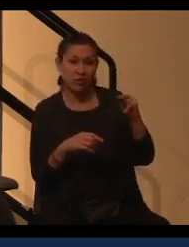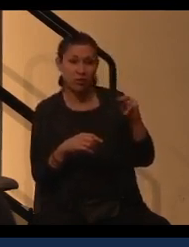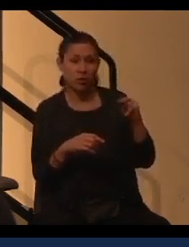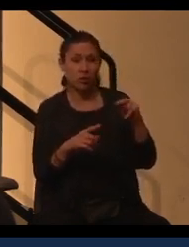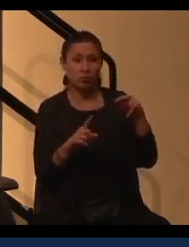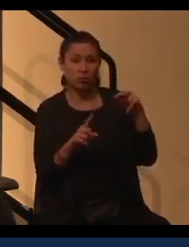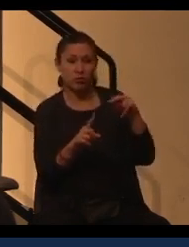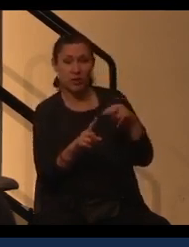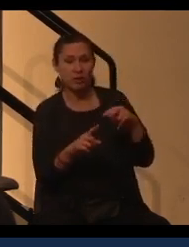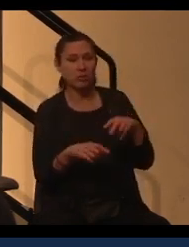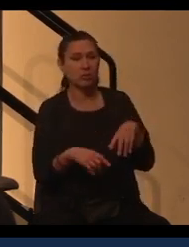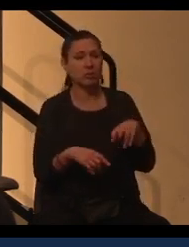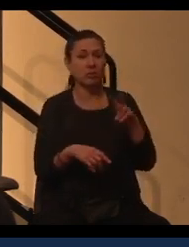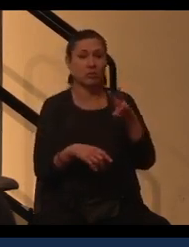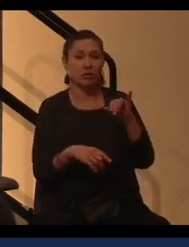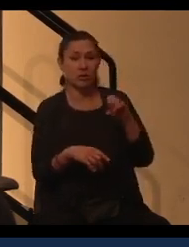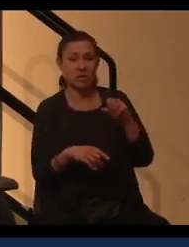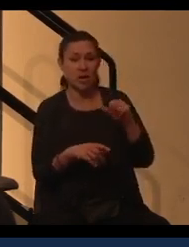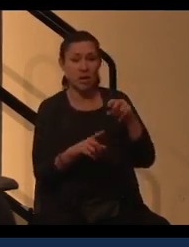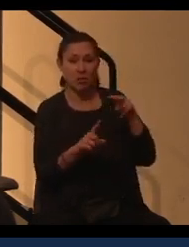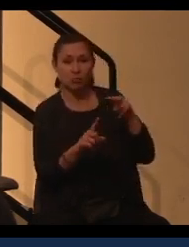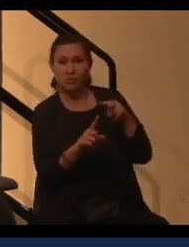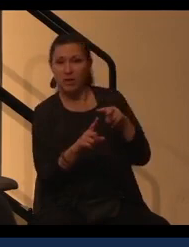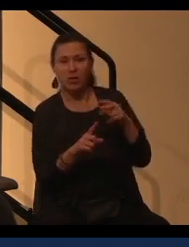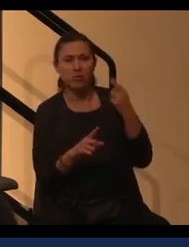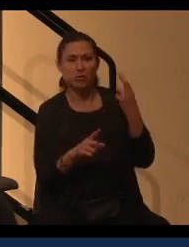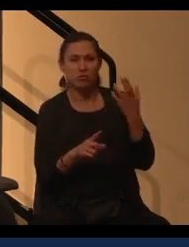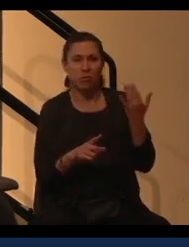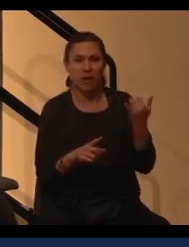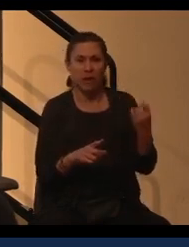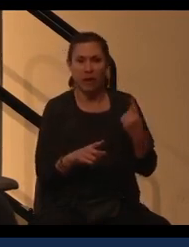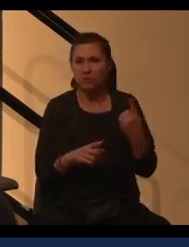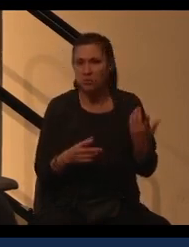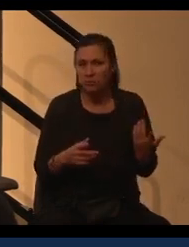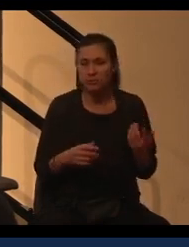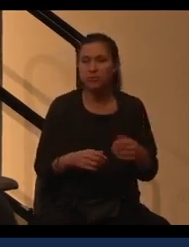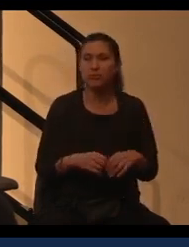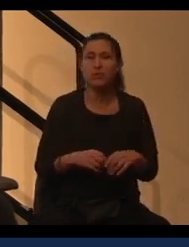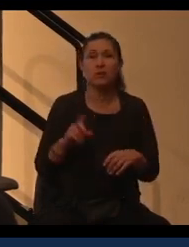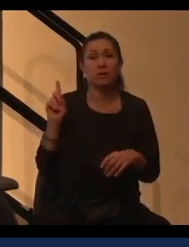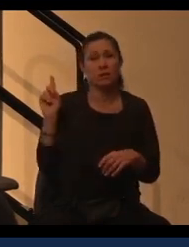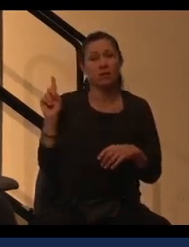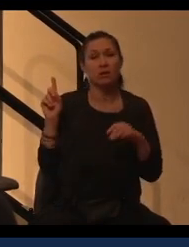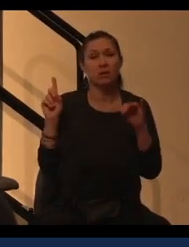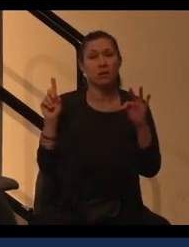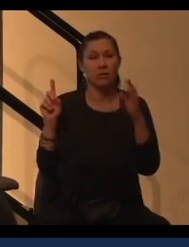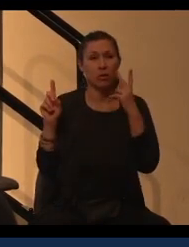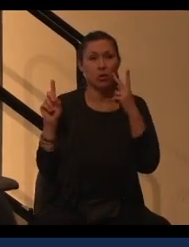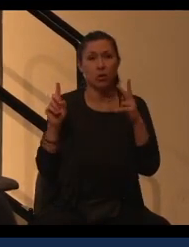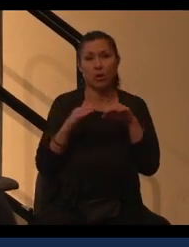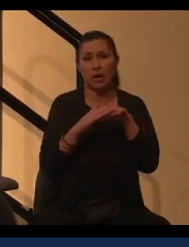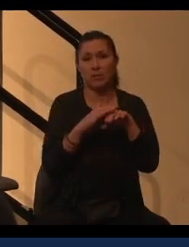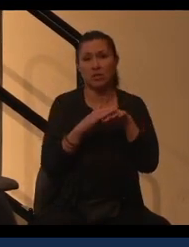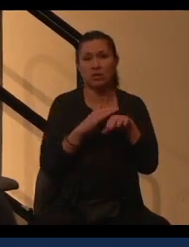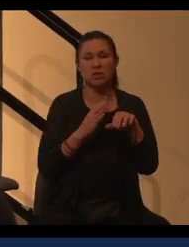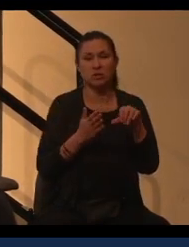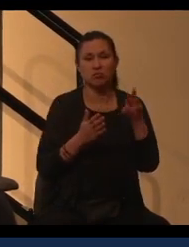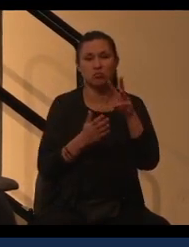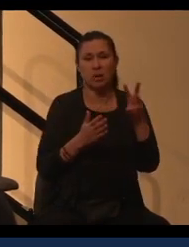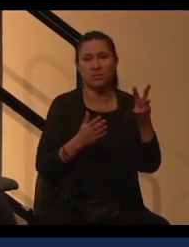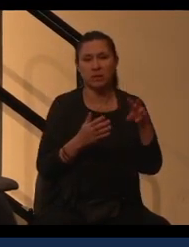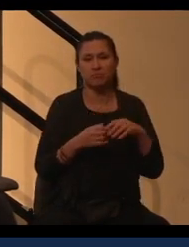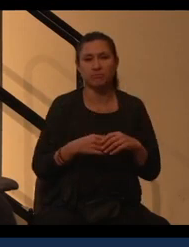perspective or from a visa perspective? And as you can see here, if you looked at the admissions page,